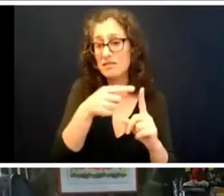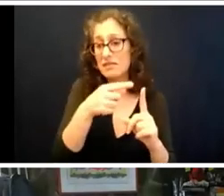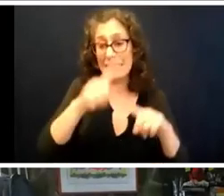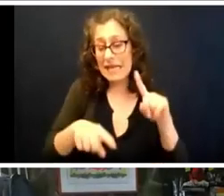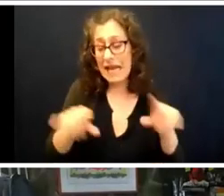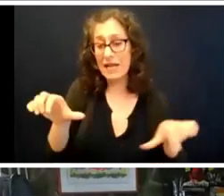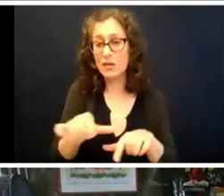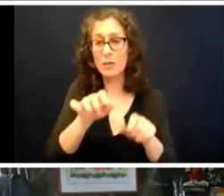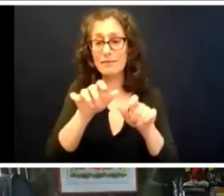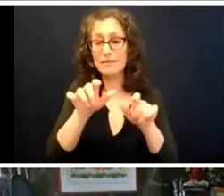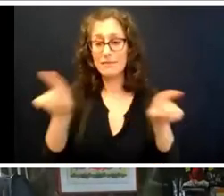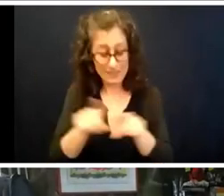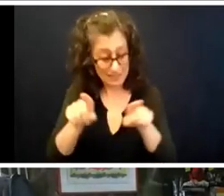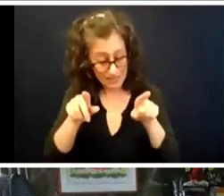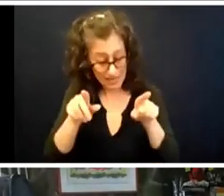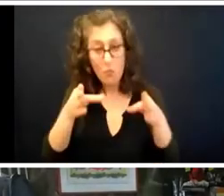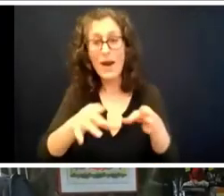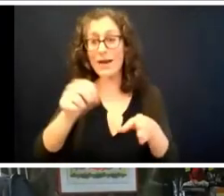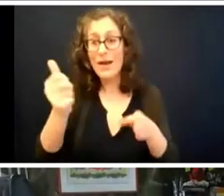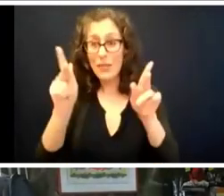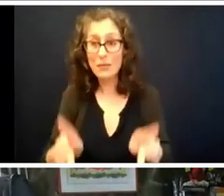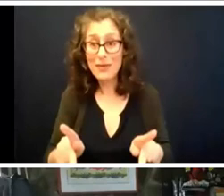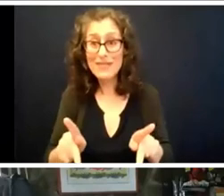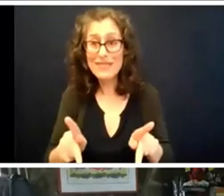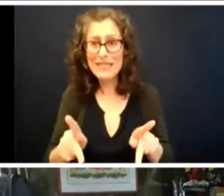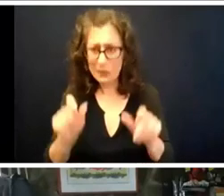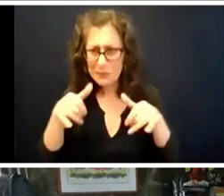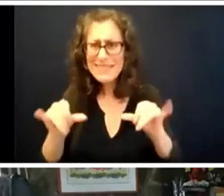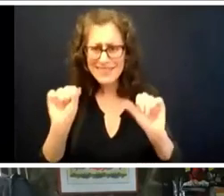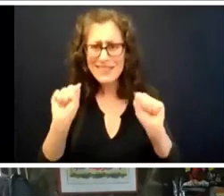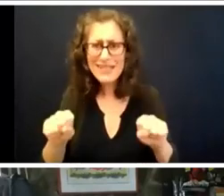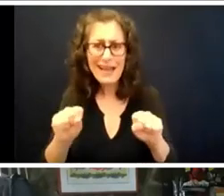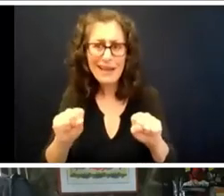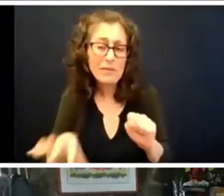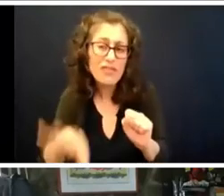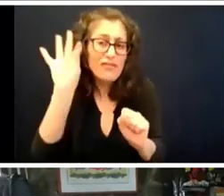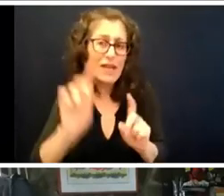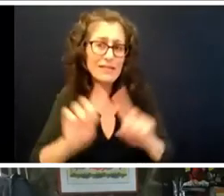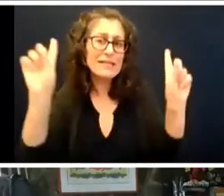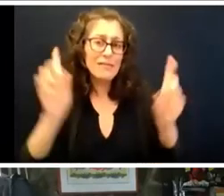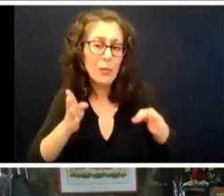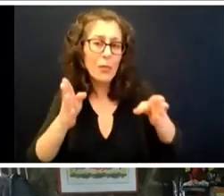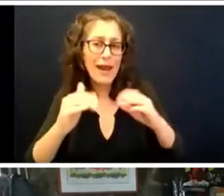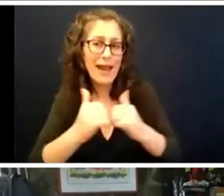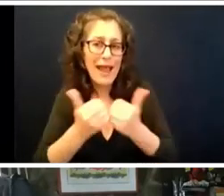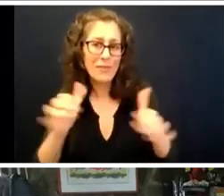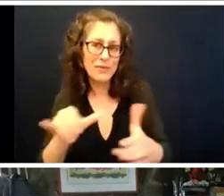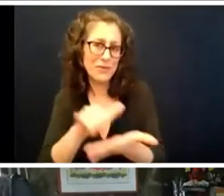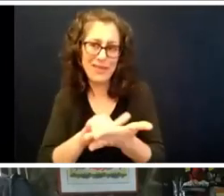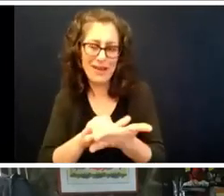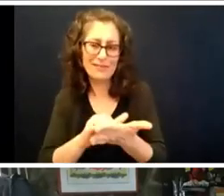same way that someone else does it, we can still do it. We just find our own way to do it.